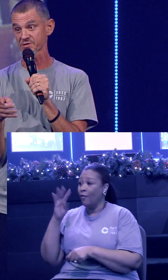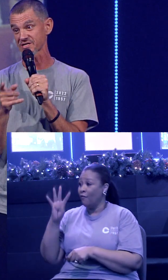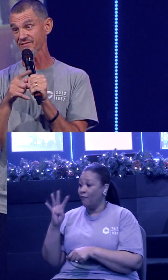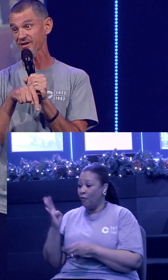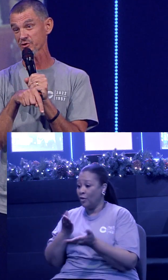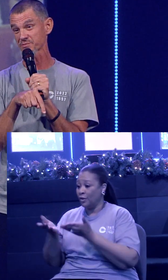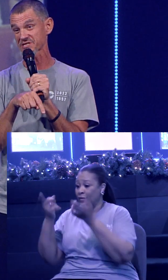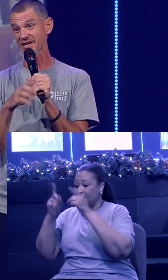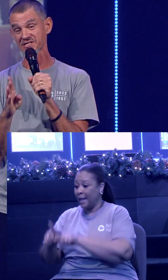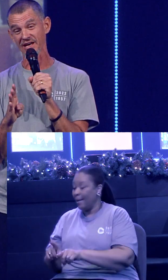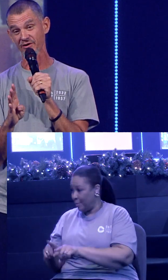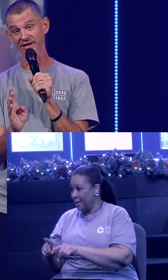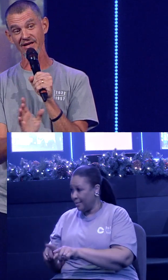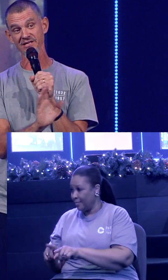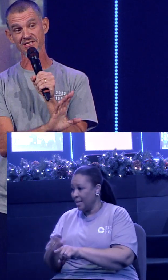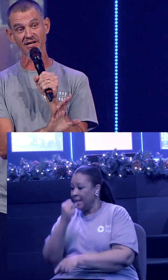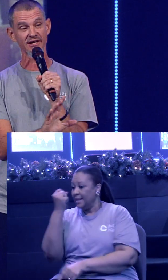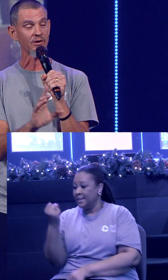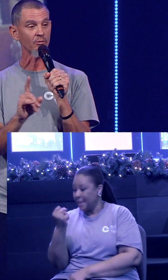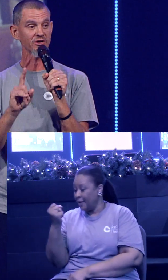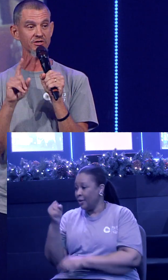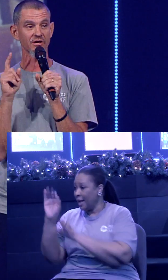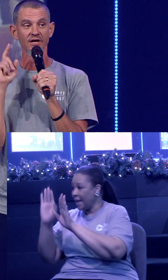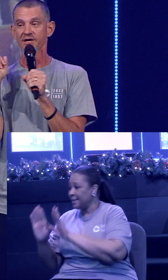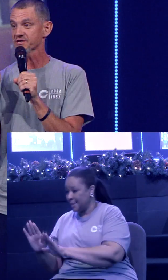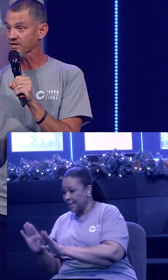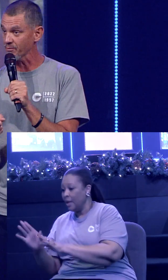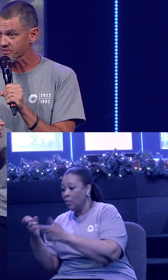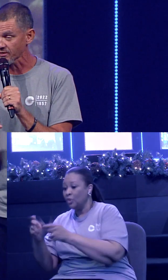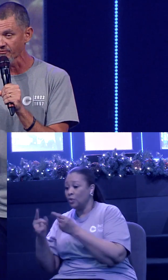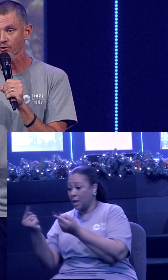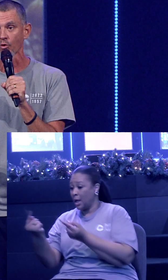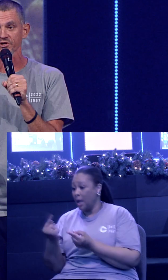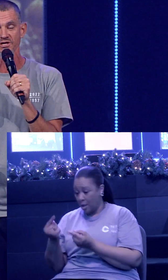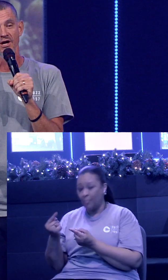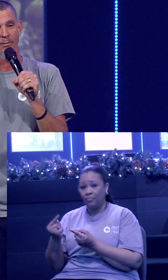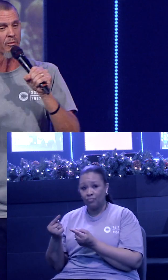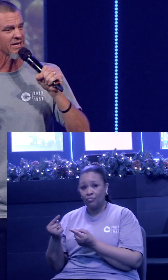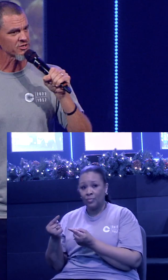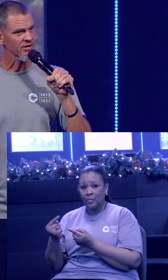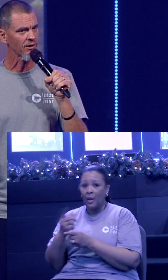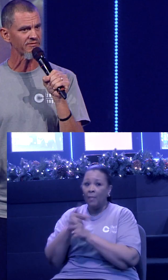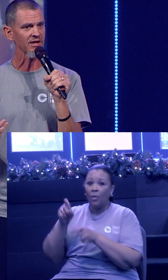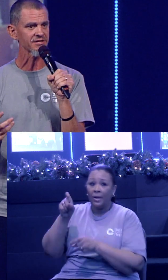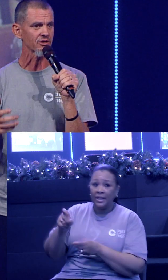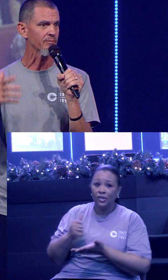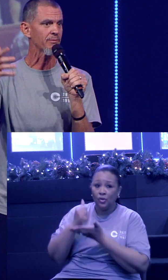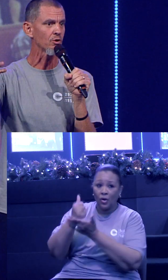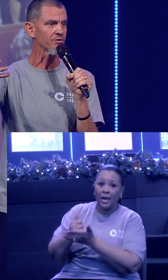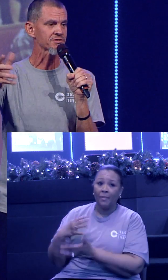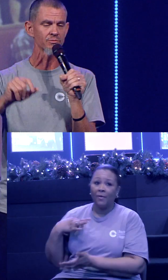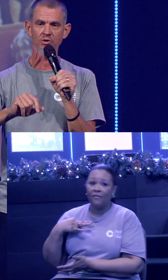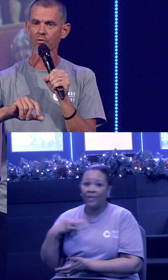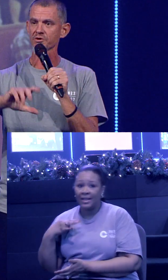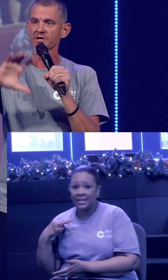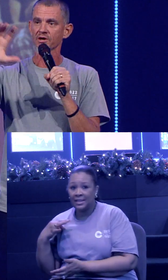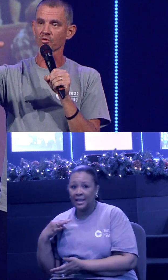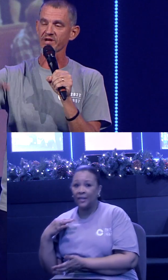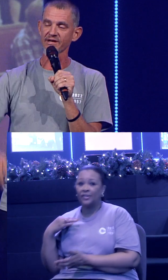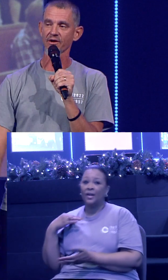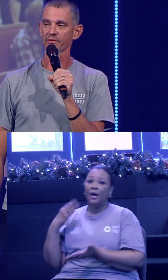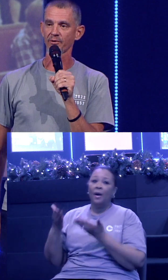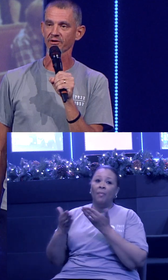on Christmas Eve and Christmas Day, Saturday night, Sunday. We want you to come to them, of course, but we need your help volunteering, maybe holding some